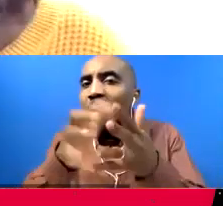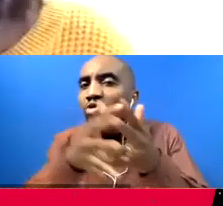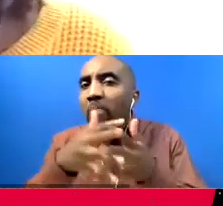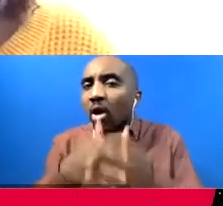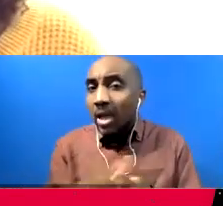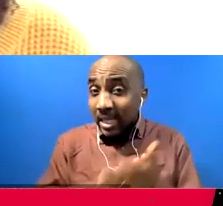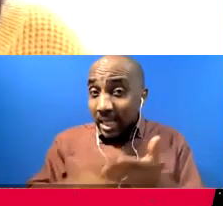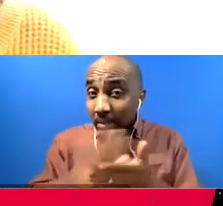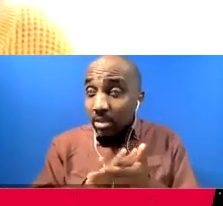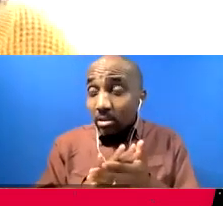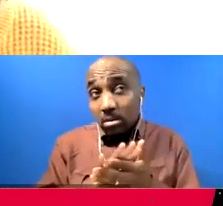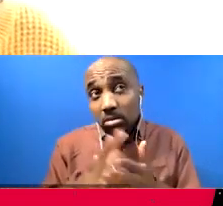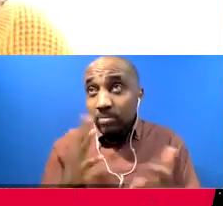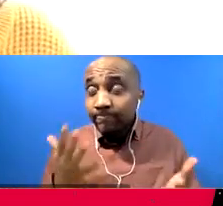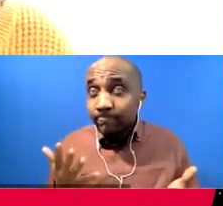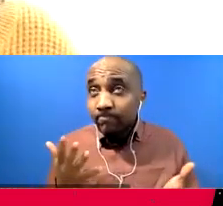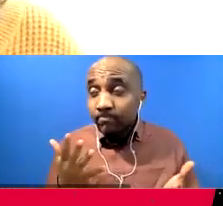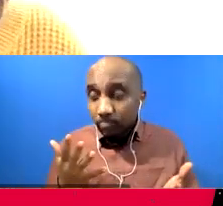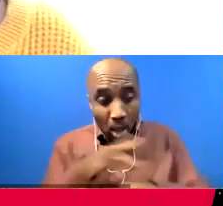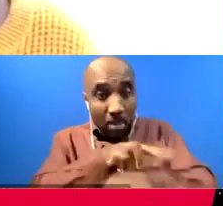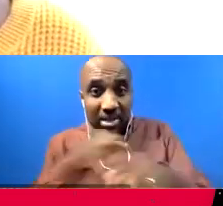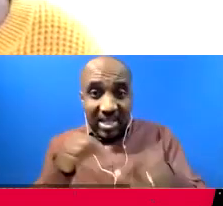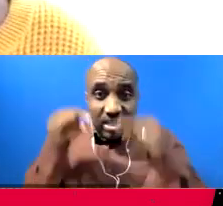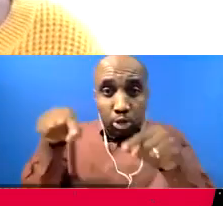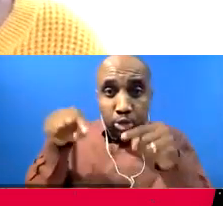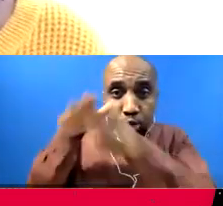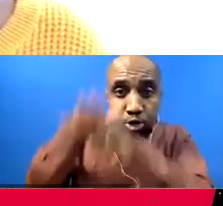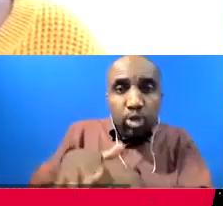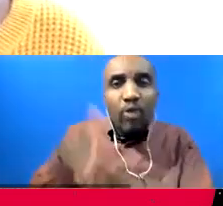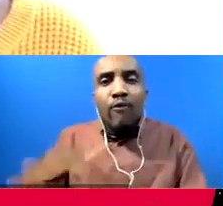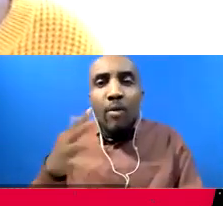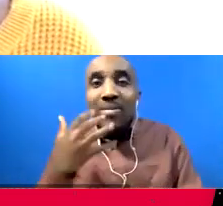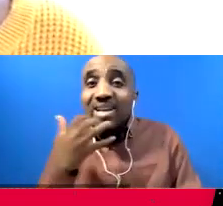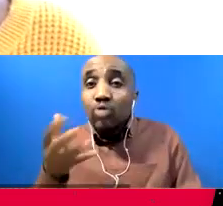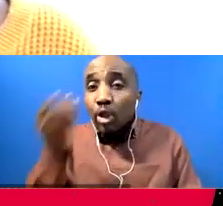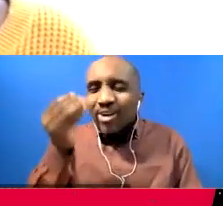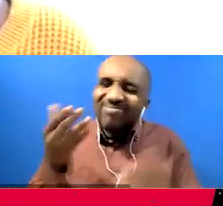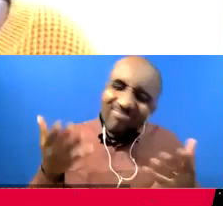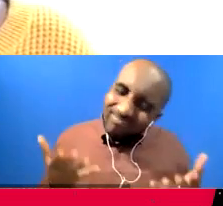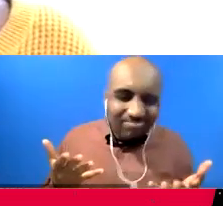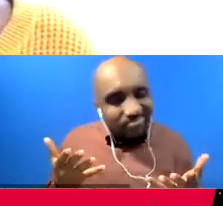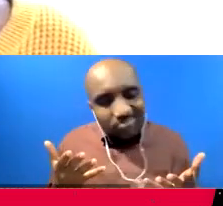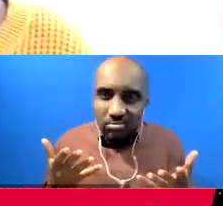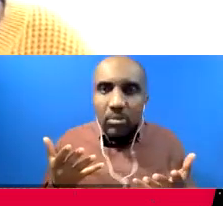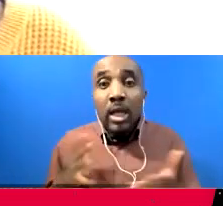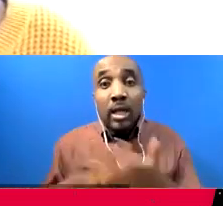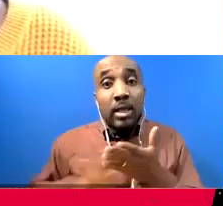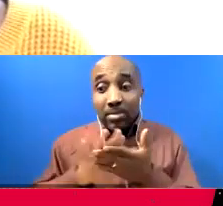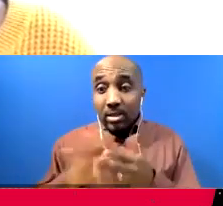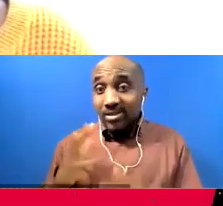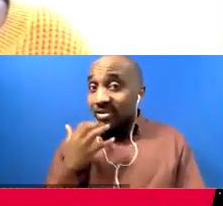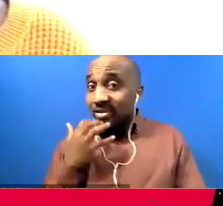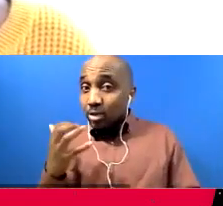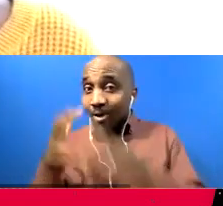learned police brutality or oppression from Israel. But what it does mean is that two institutionally and historically